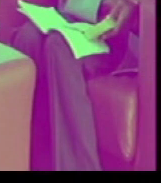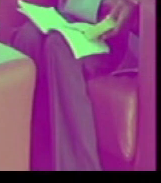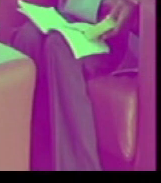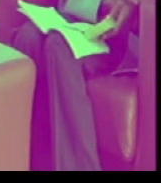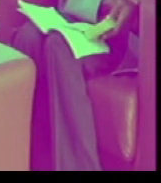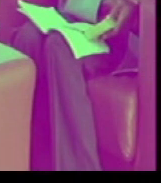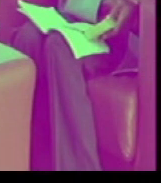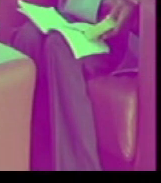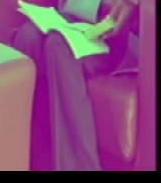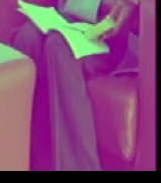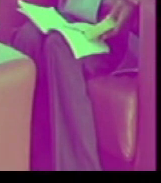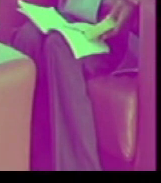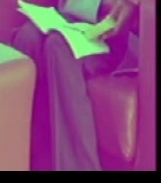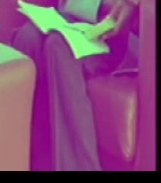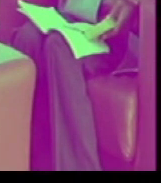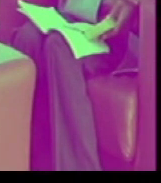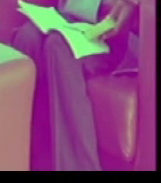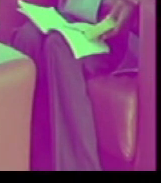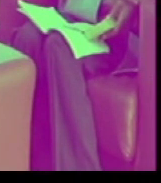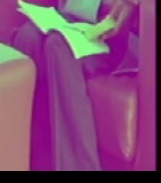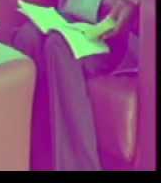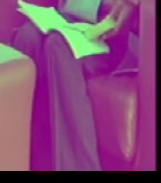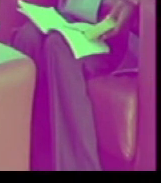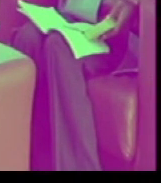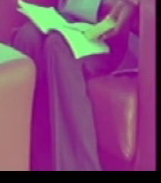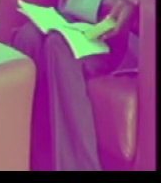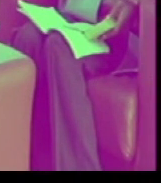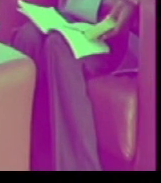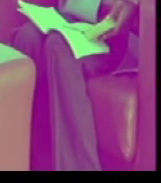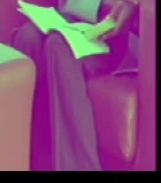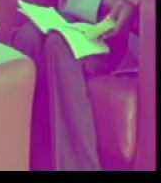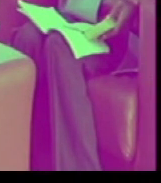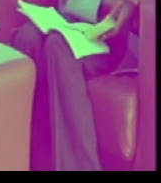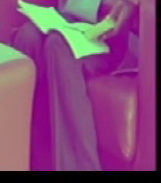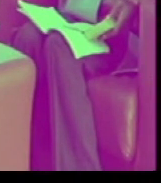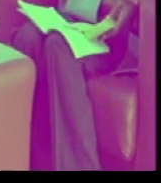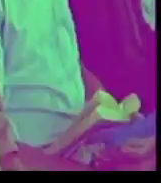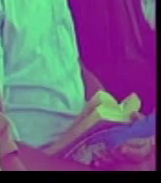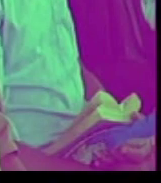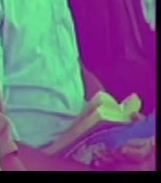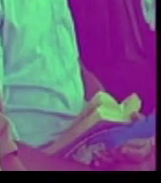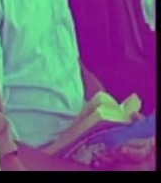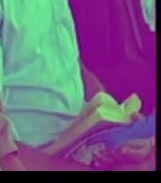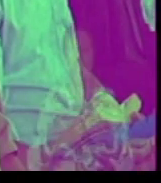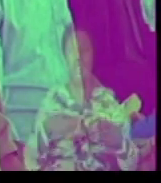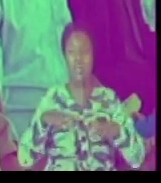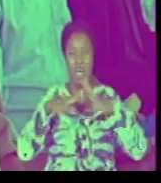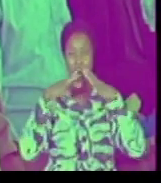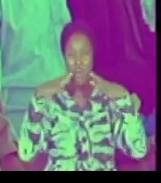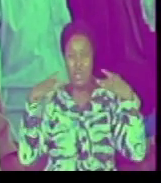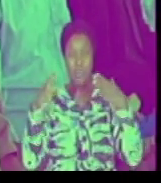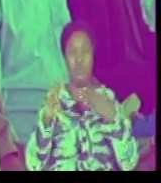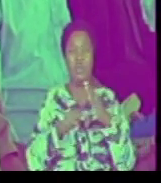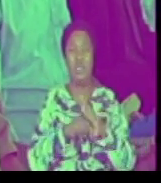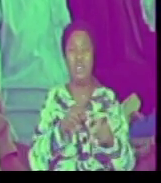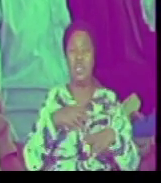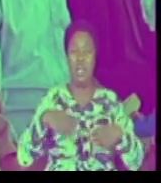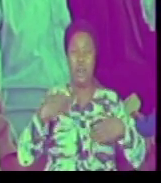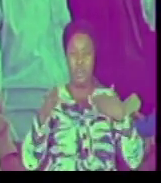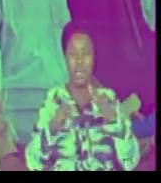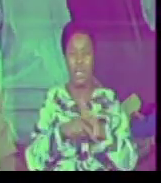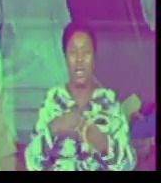with cheerfulness, and the Lord will bless your ministry in Jesus' name. As he told